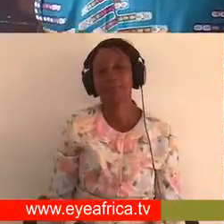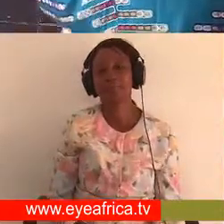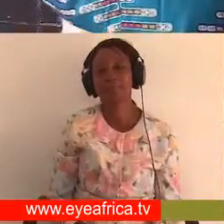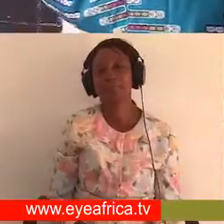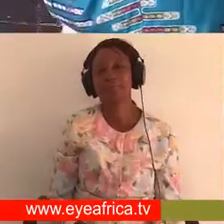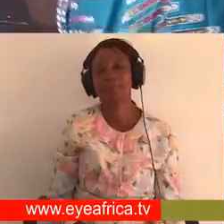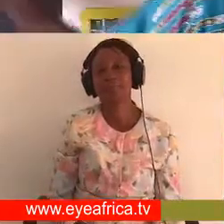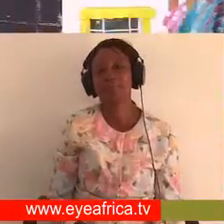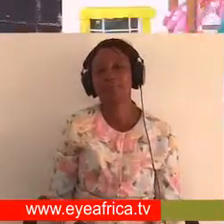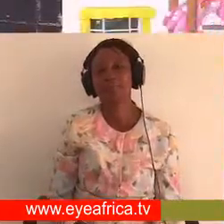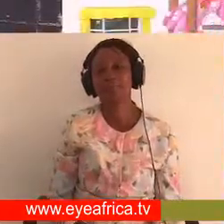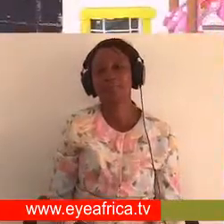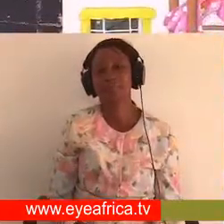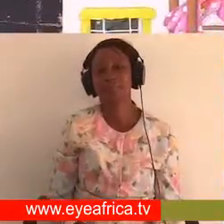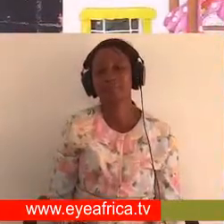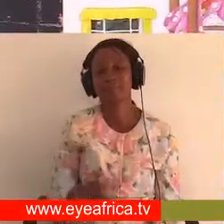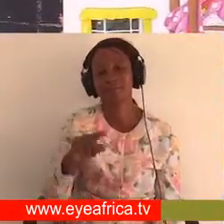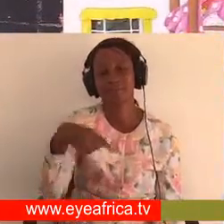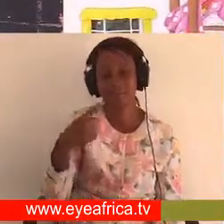around.